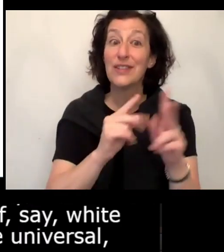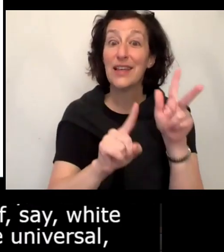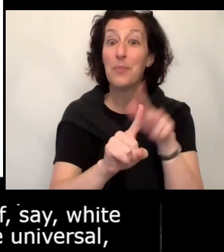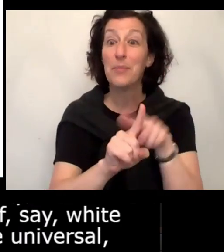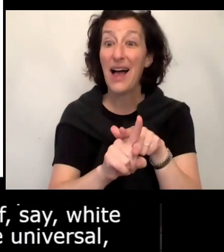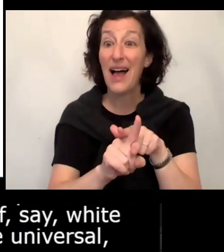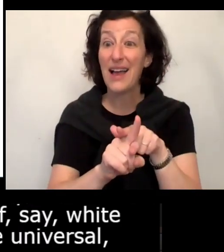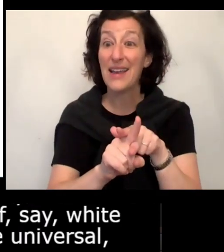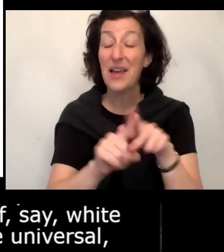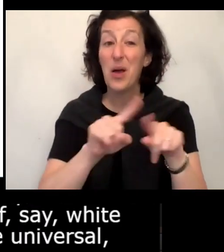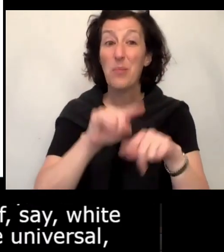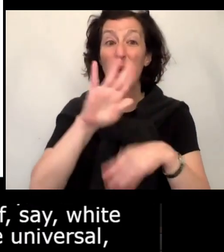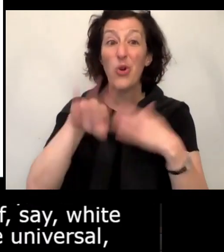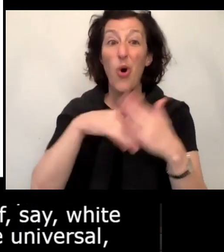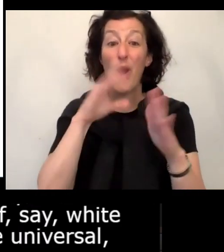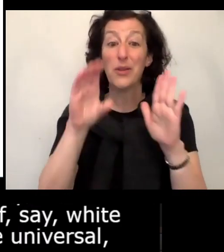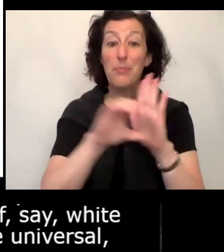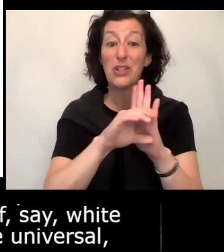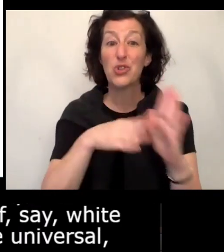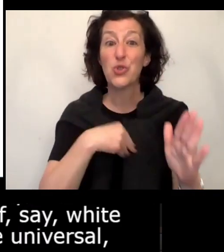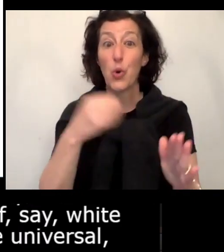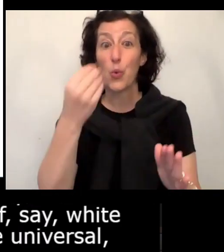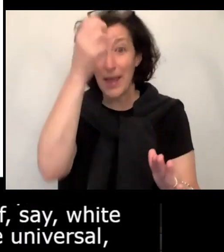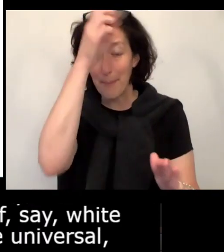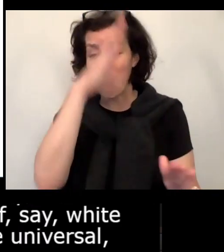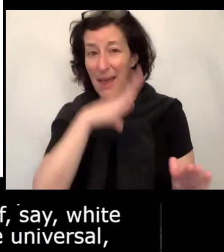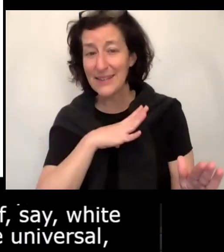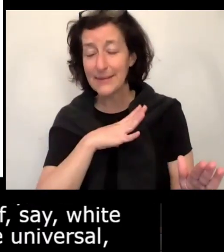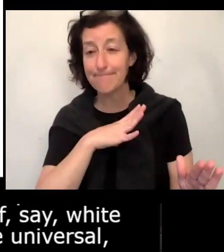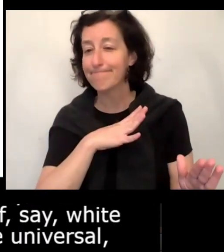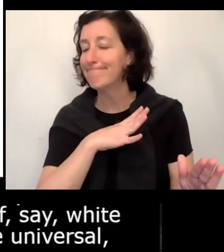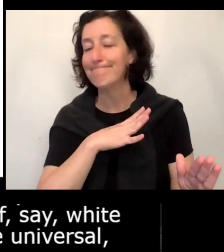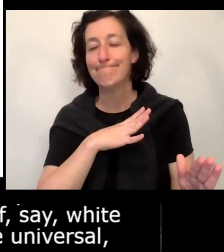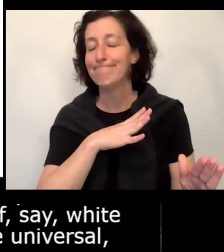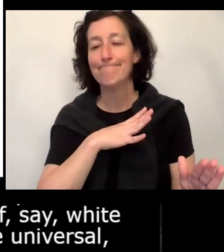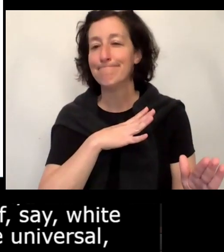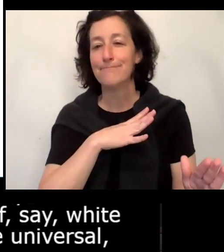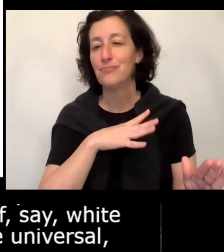and it portrays a world that, in essence,